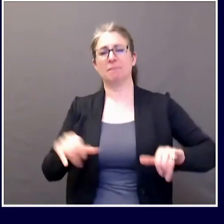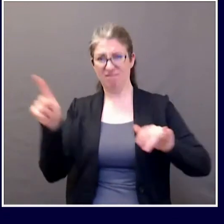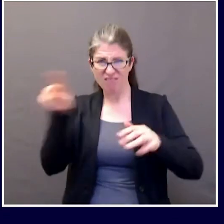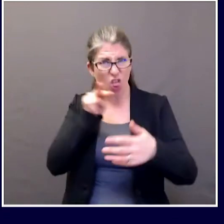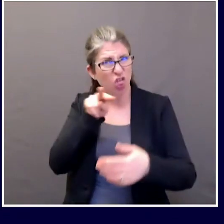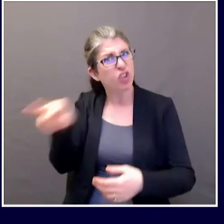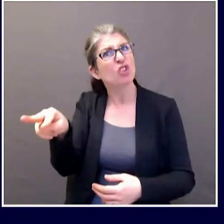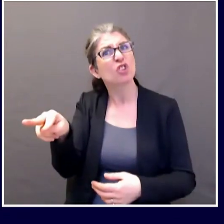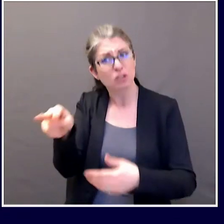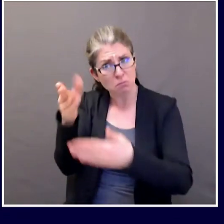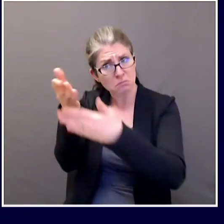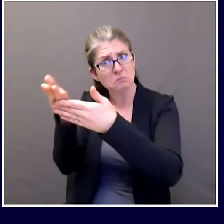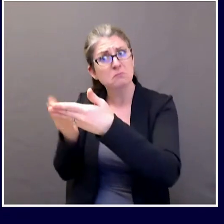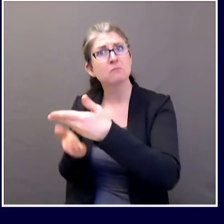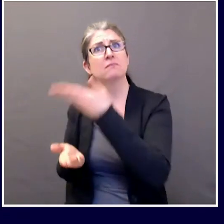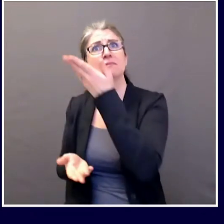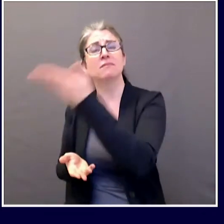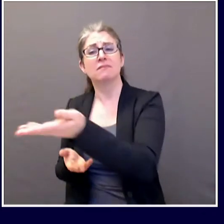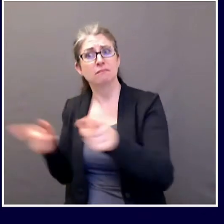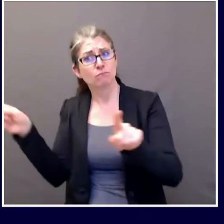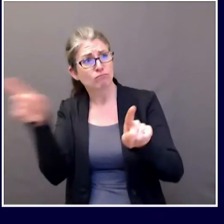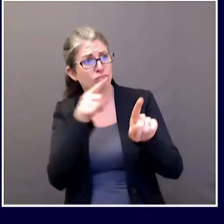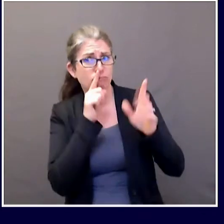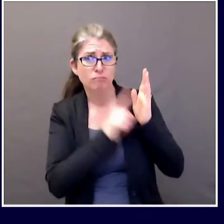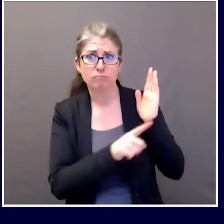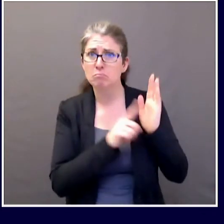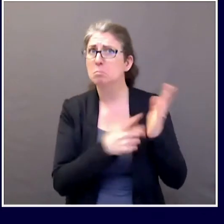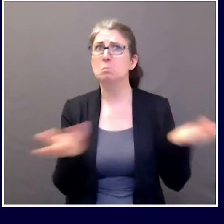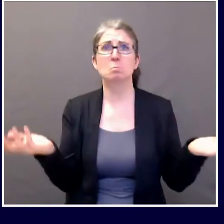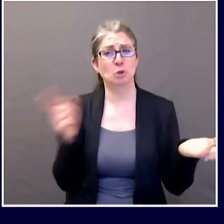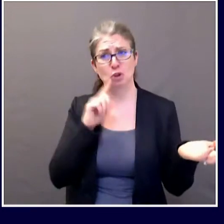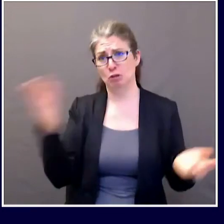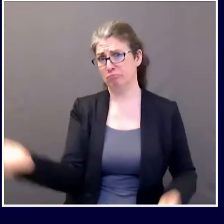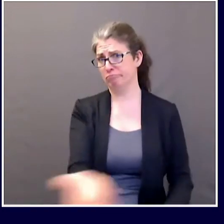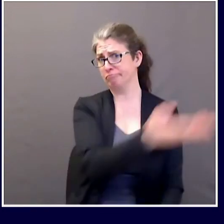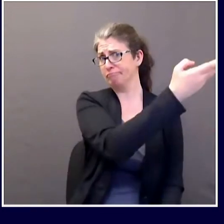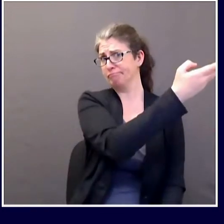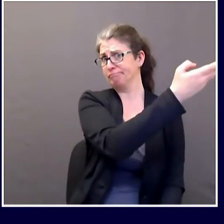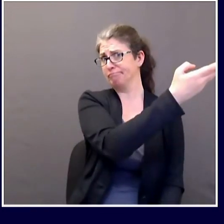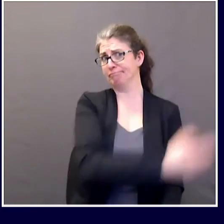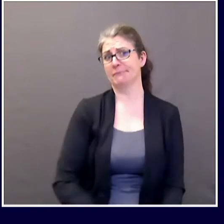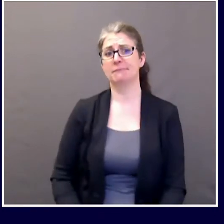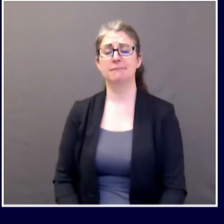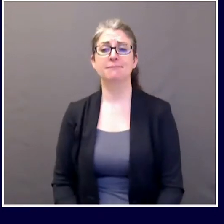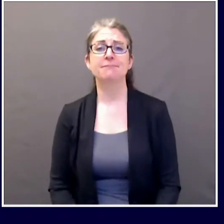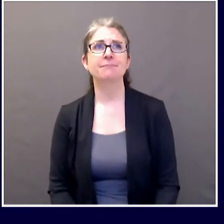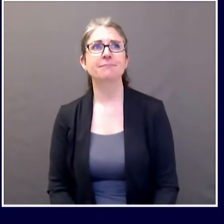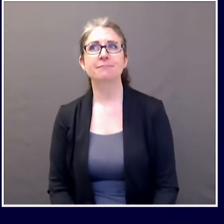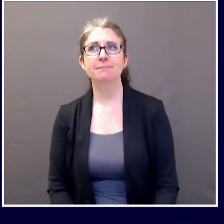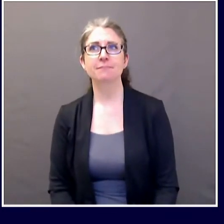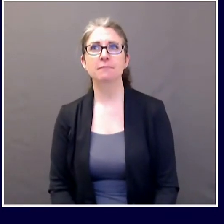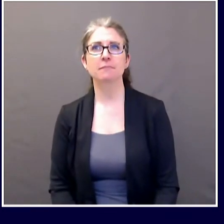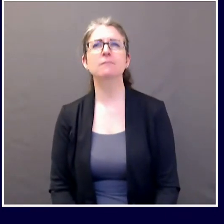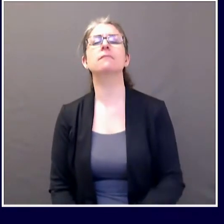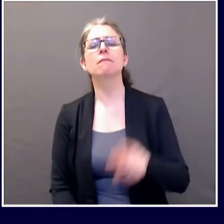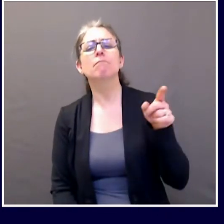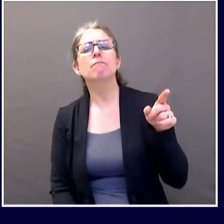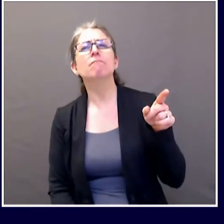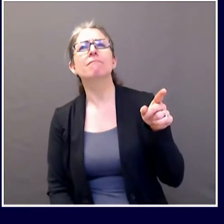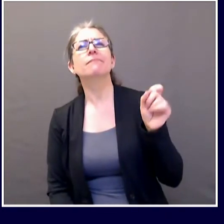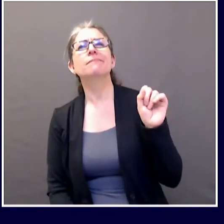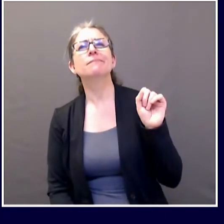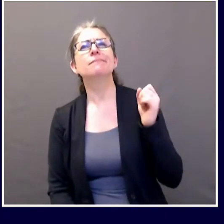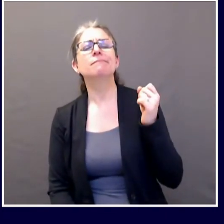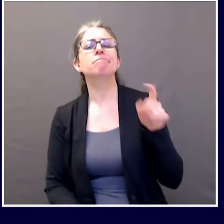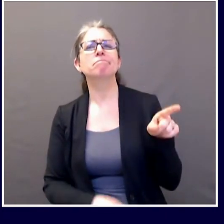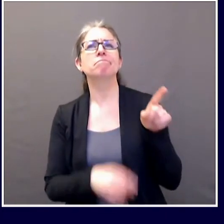Totally understand. A quick clarification on the Walgreens in-store vaccinations. Those will only be for people eligible under the state's phased approach, correct?